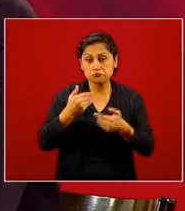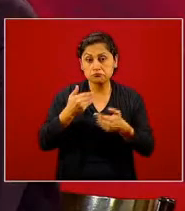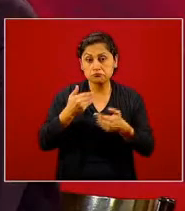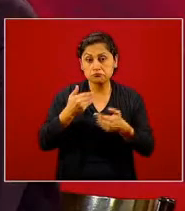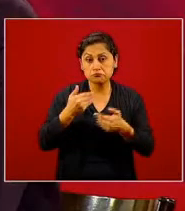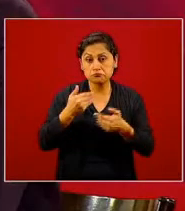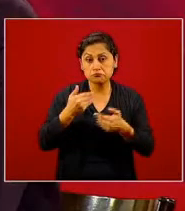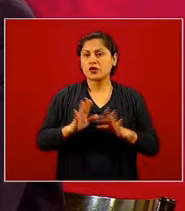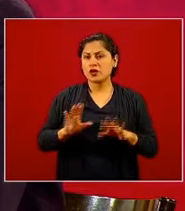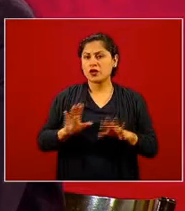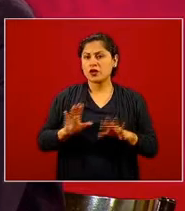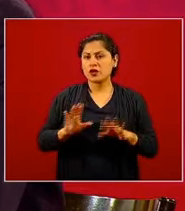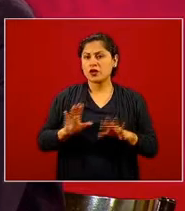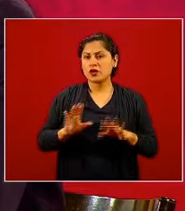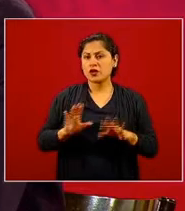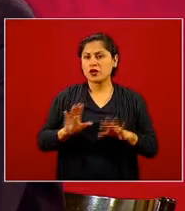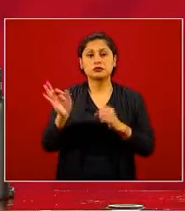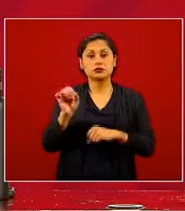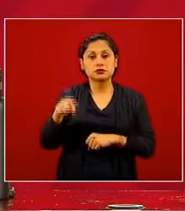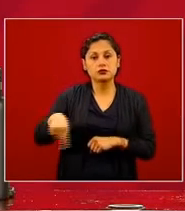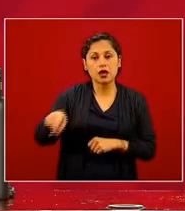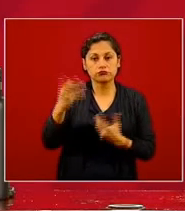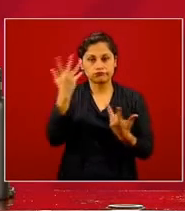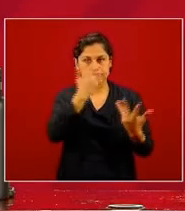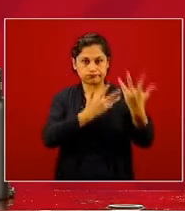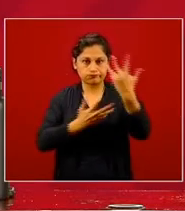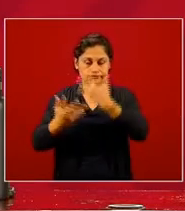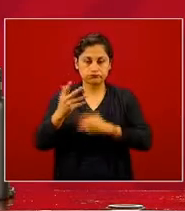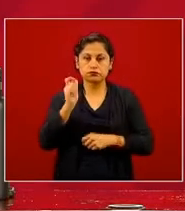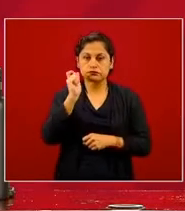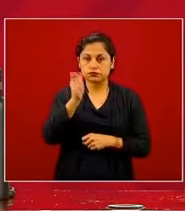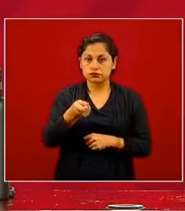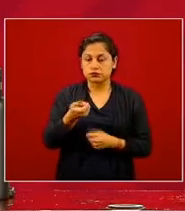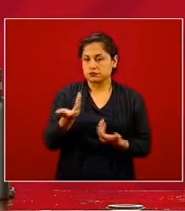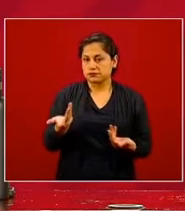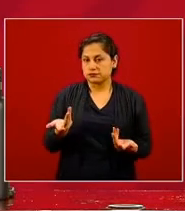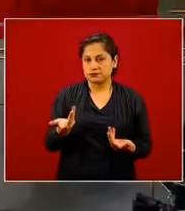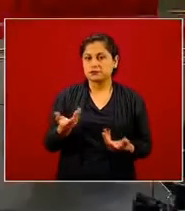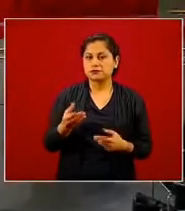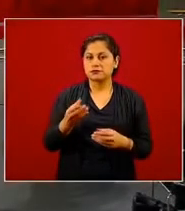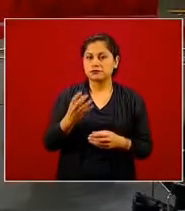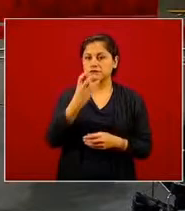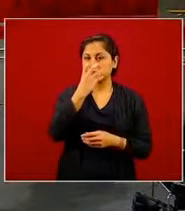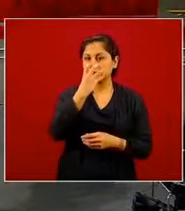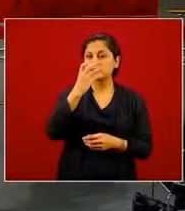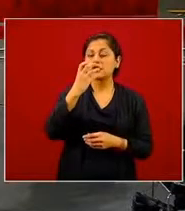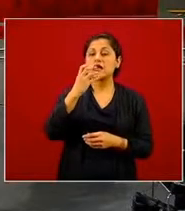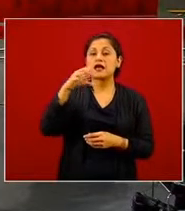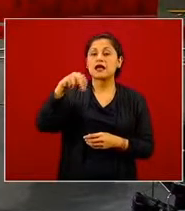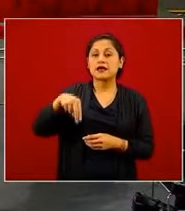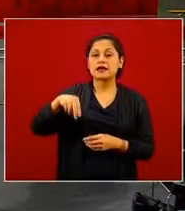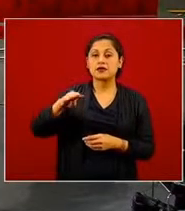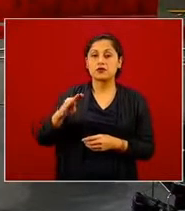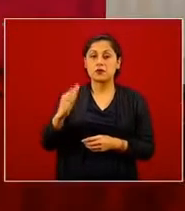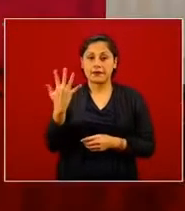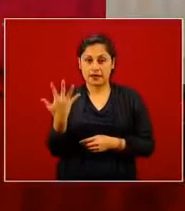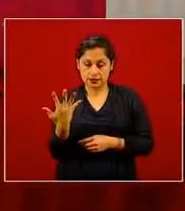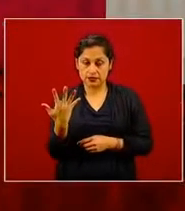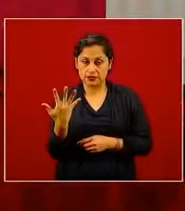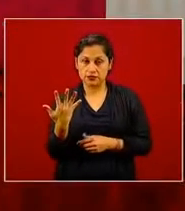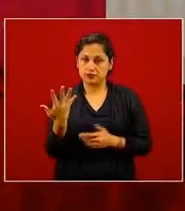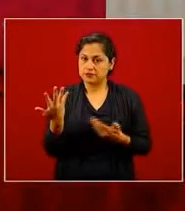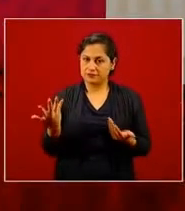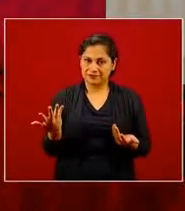a meeting to address this and some other things that might be product resulting as from some misinformation is